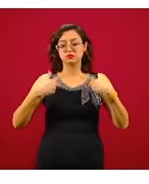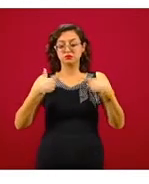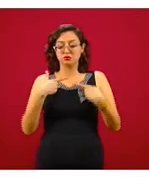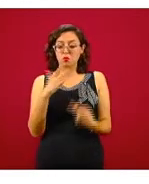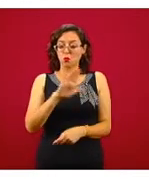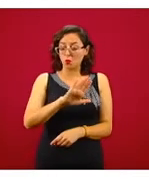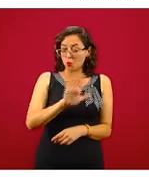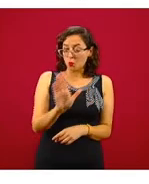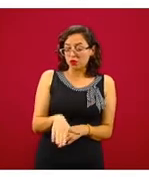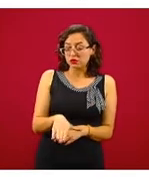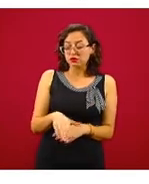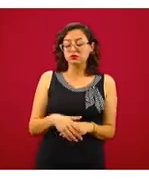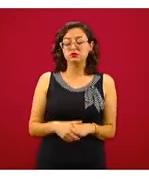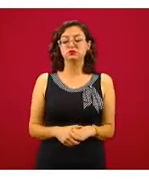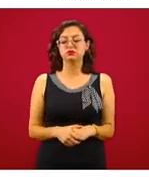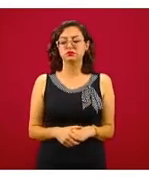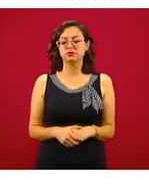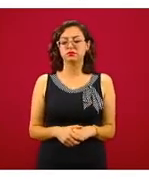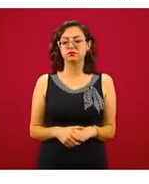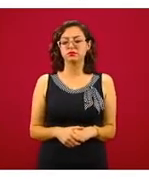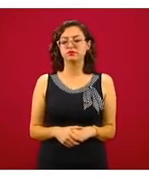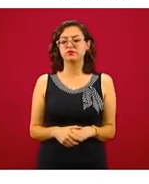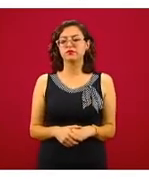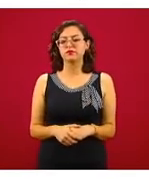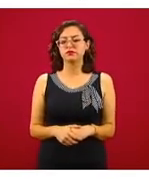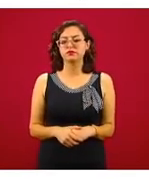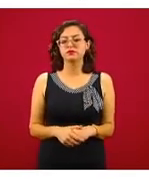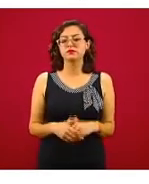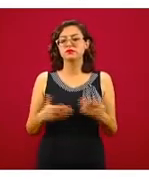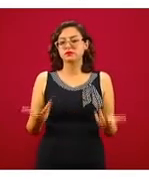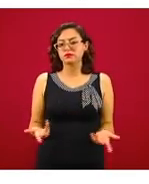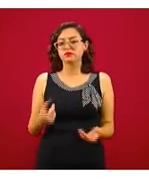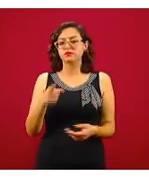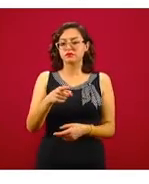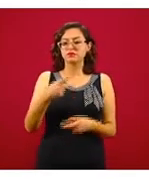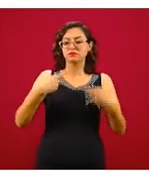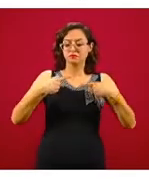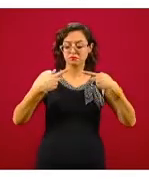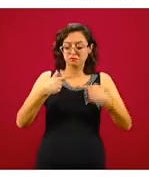Here we have the fatality distribution per state.